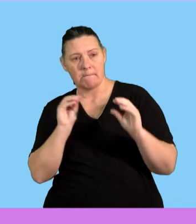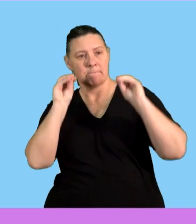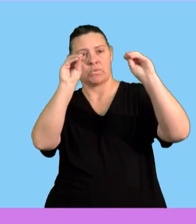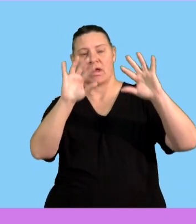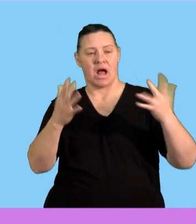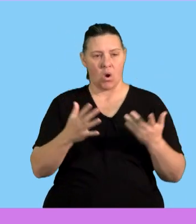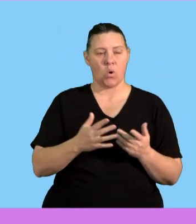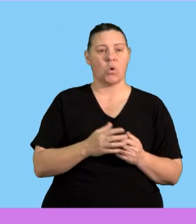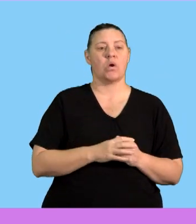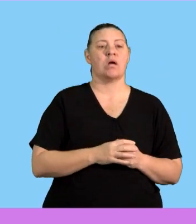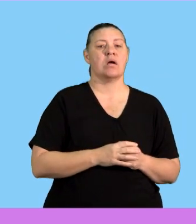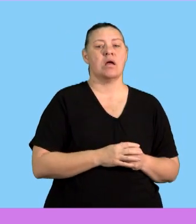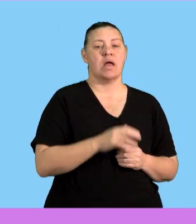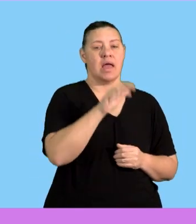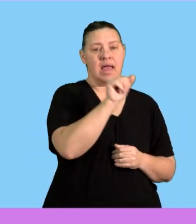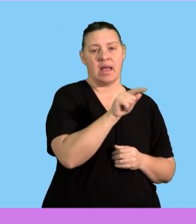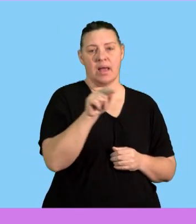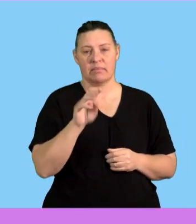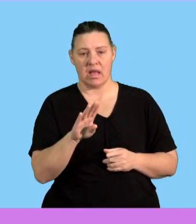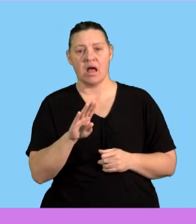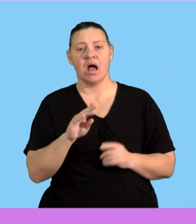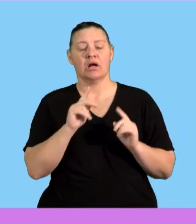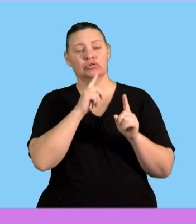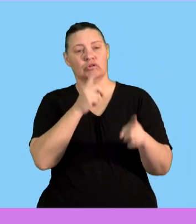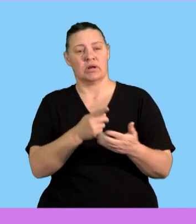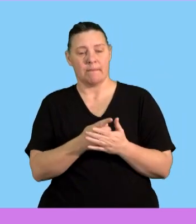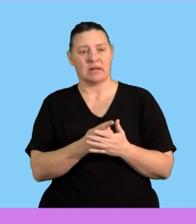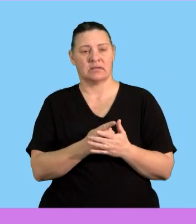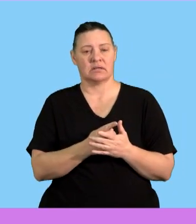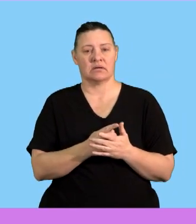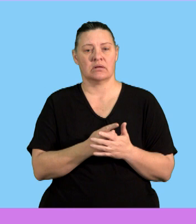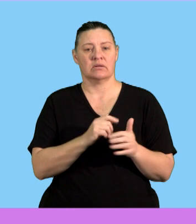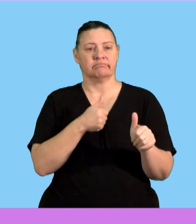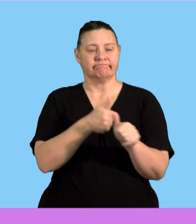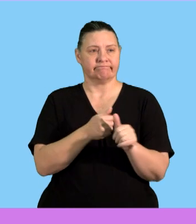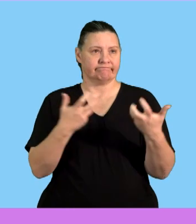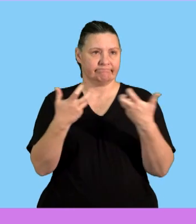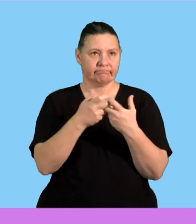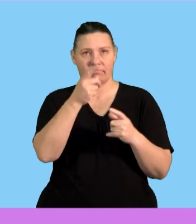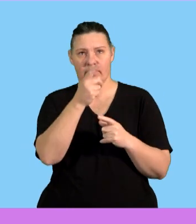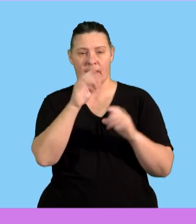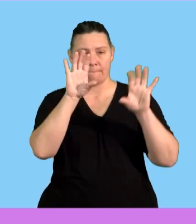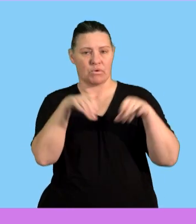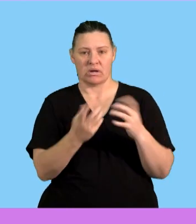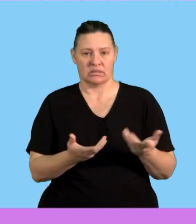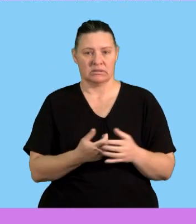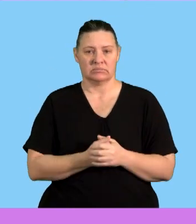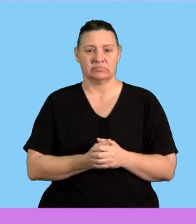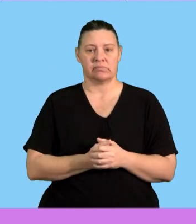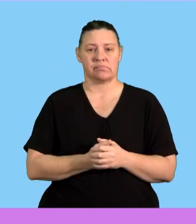mounting instructions, diagrams A to D, and important here, it's not in order with the mirror,